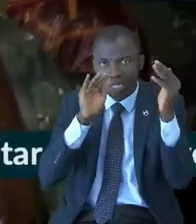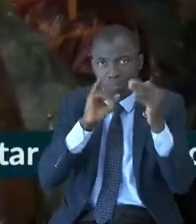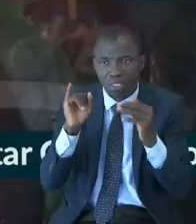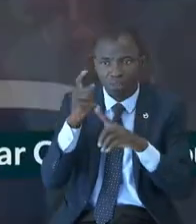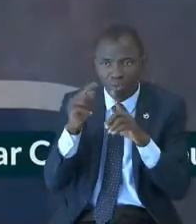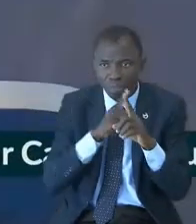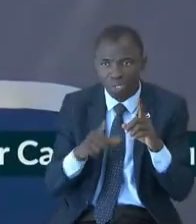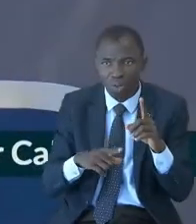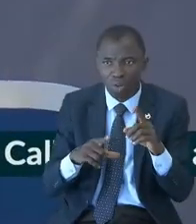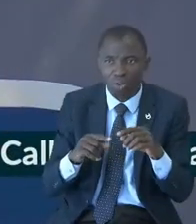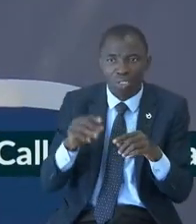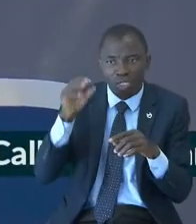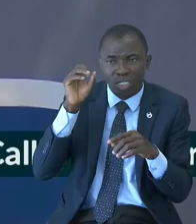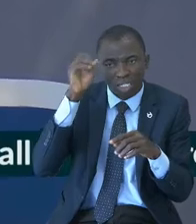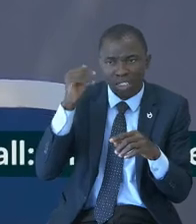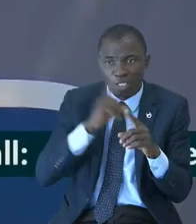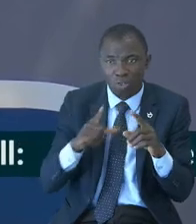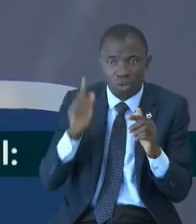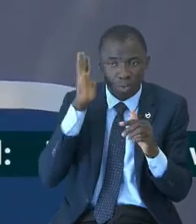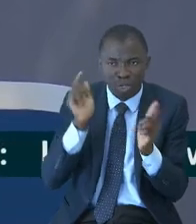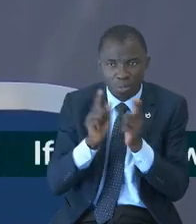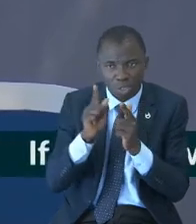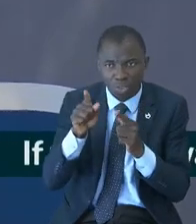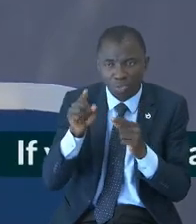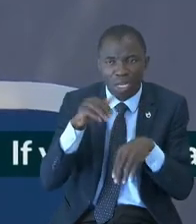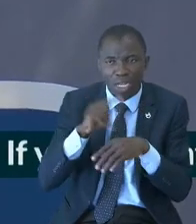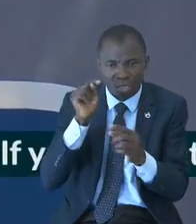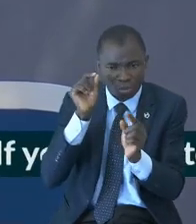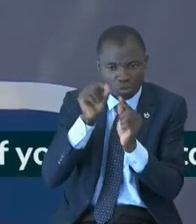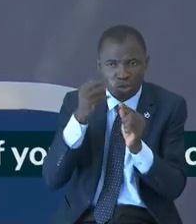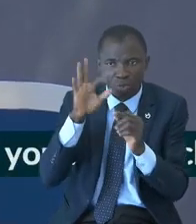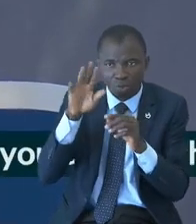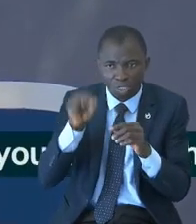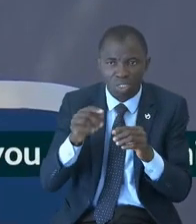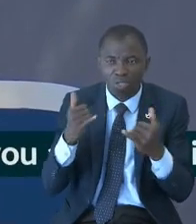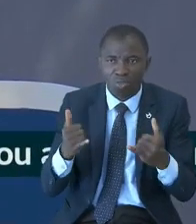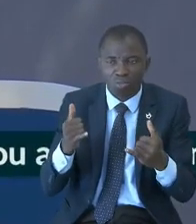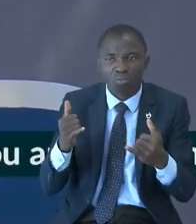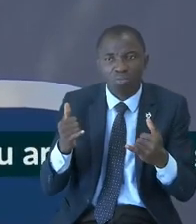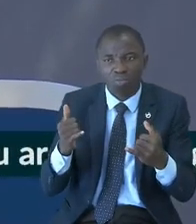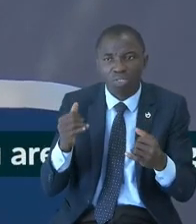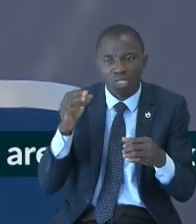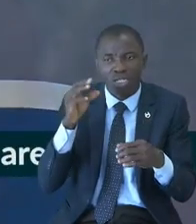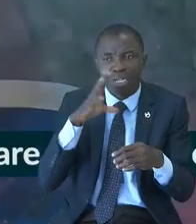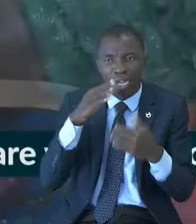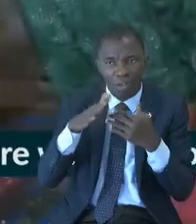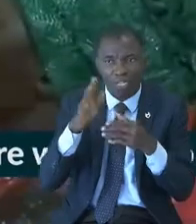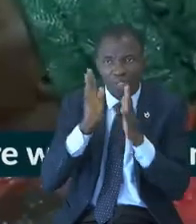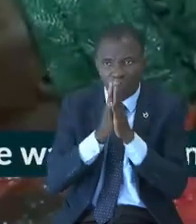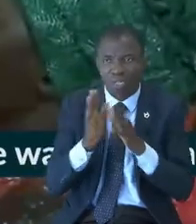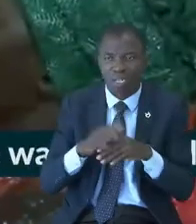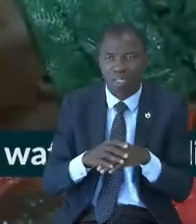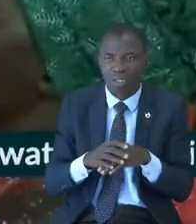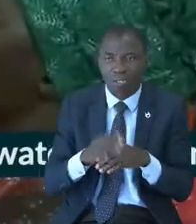or if the person can write, allow him or her to write. But after writing, check up the information there. Make sure everything